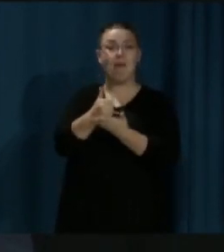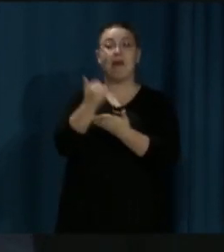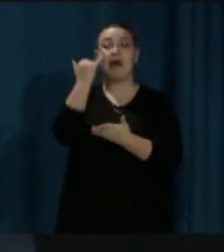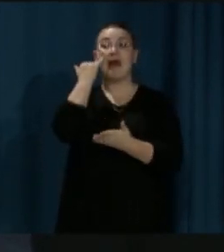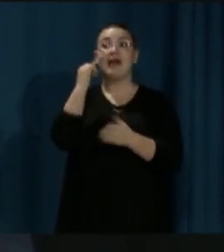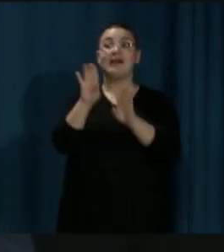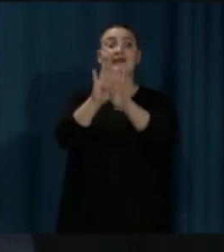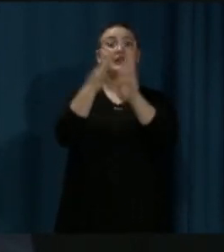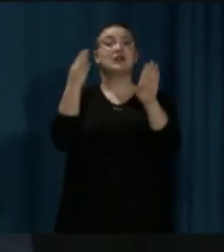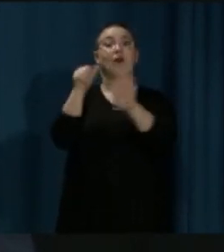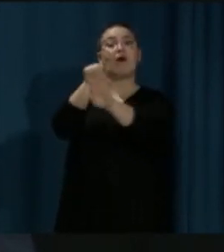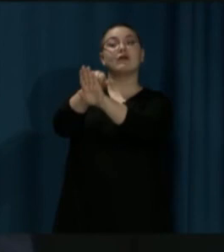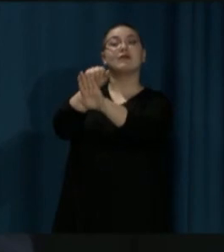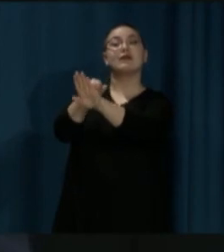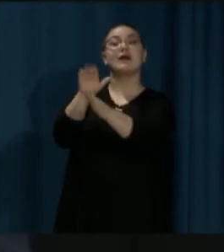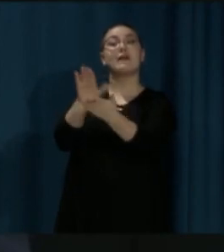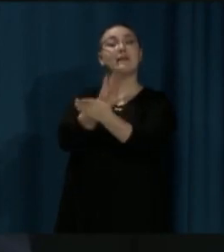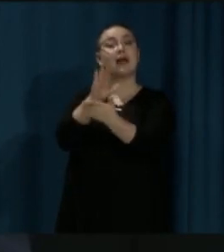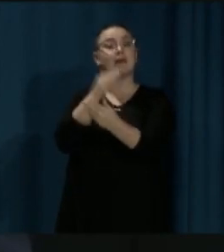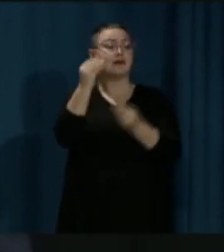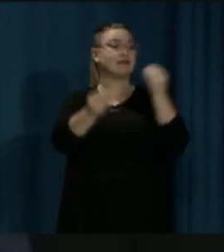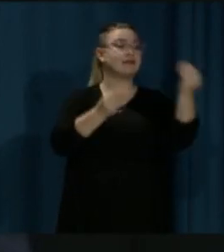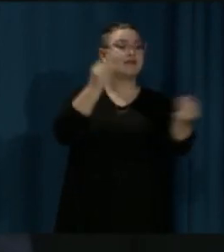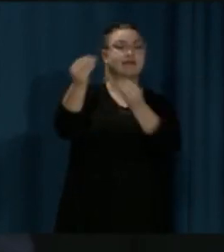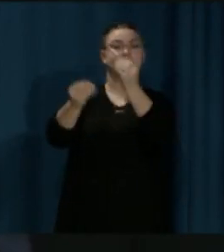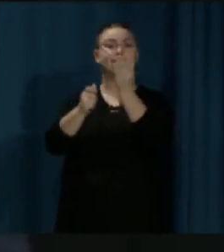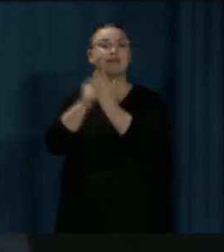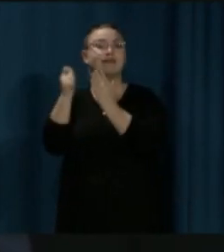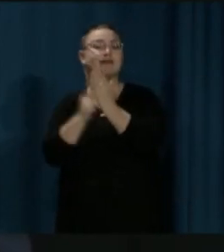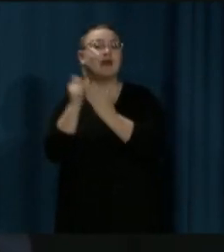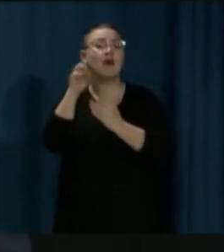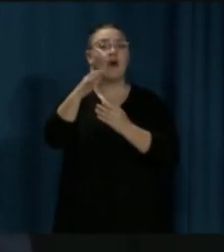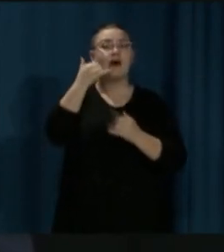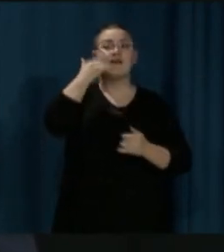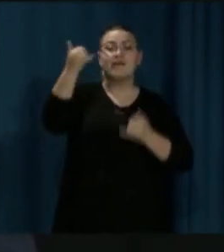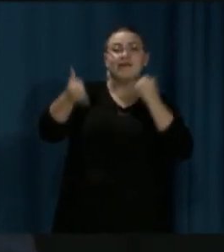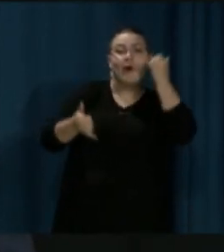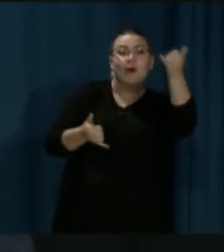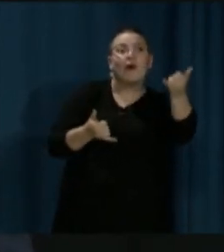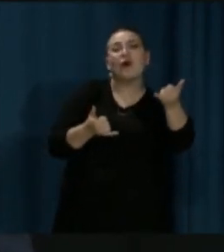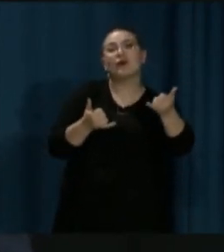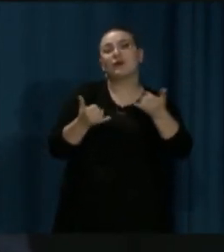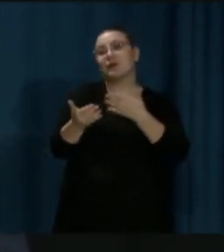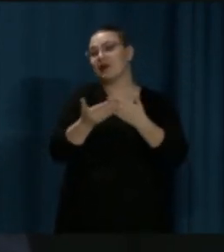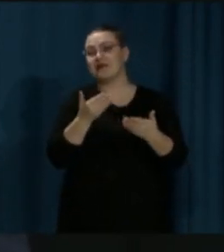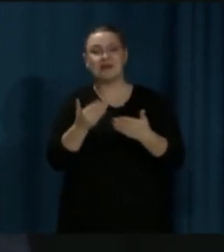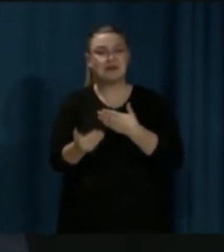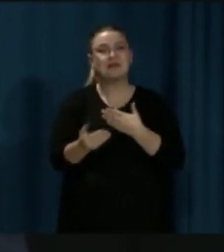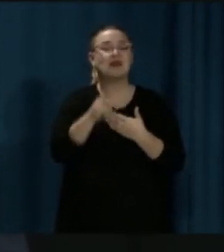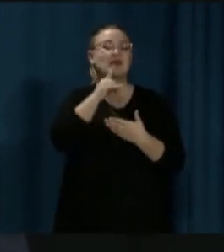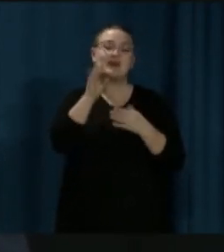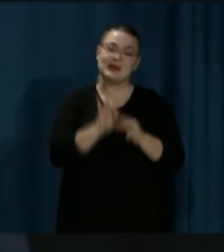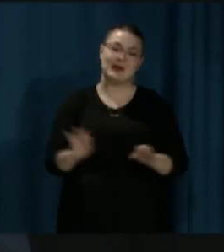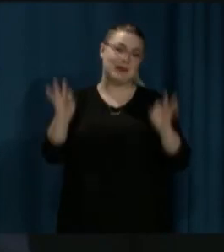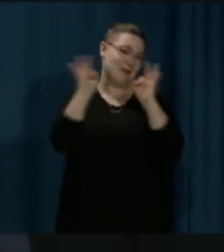doors and handing out flyers, or whether that's making phone calls or whatever. Mm-hmm. So that's really, really important.